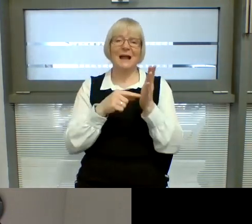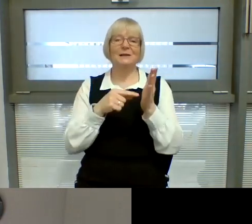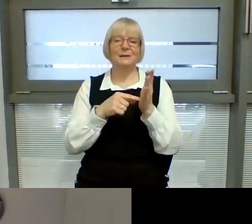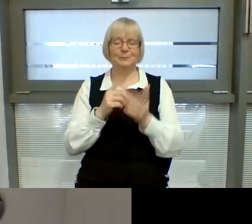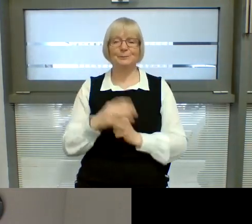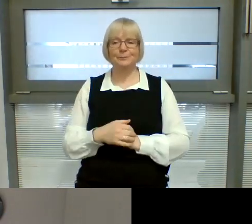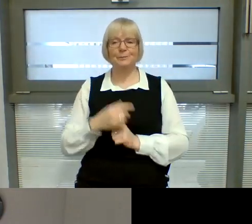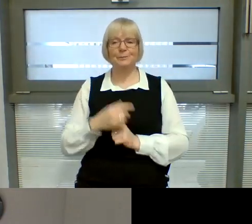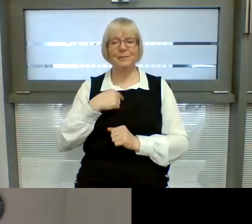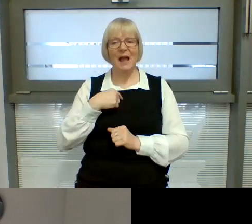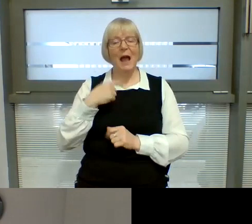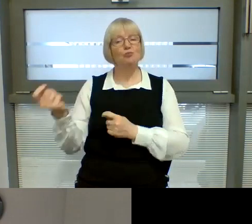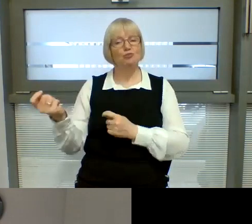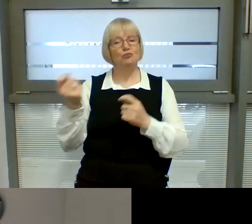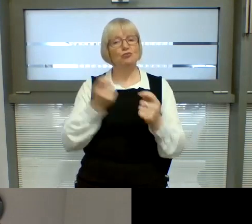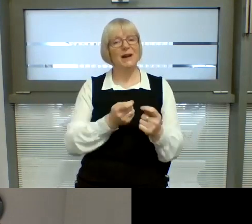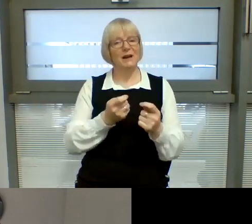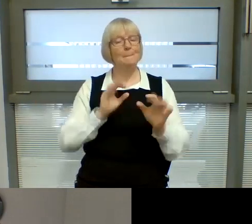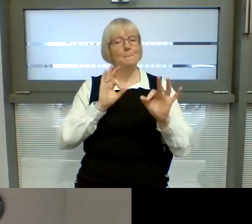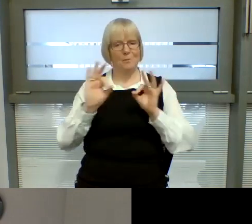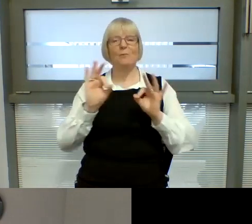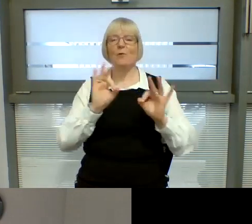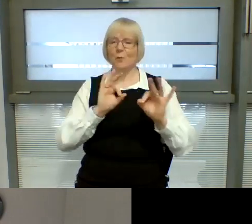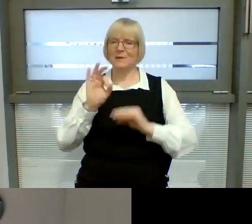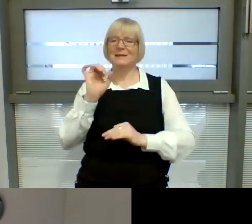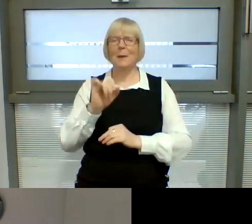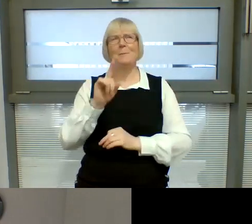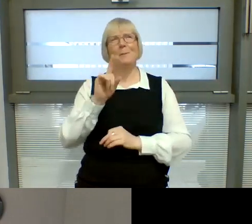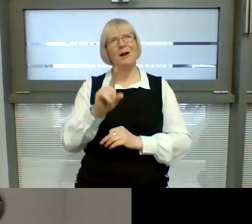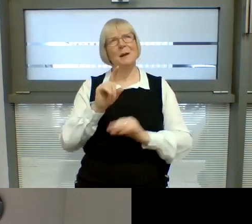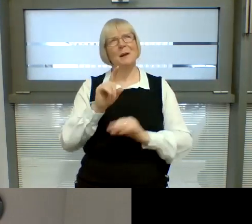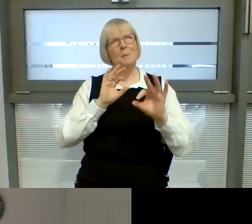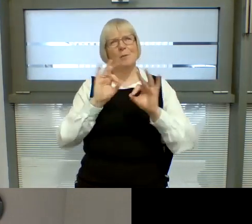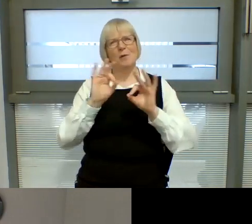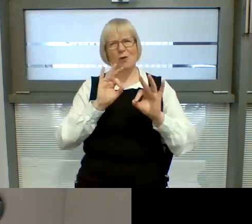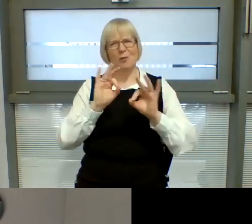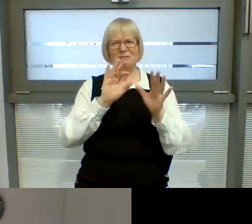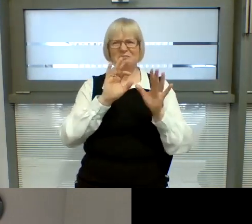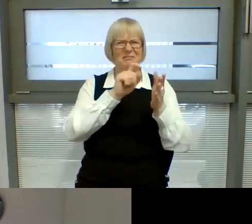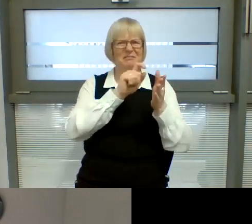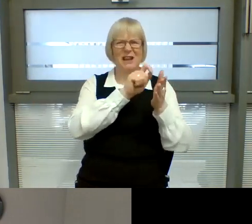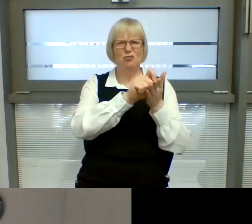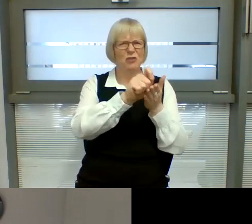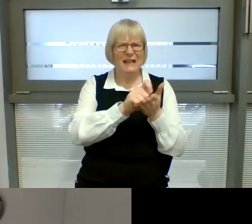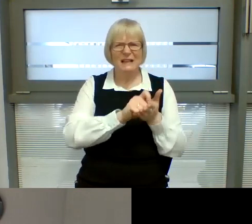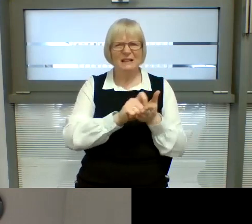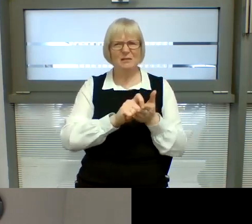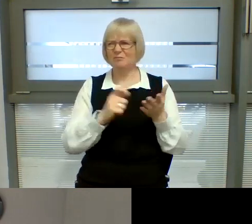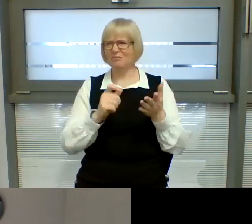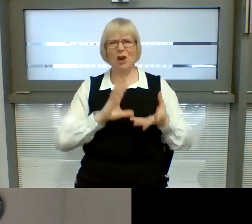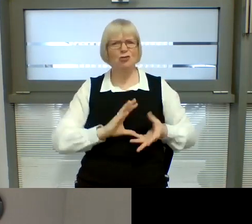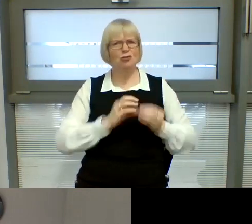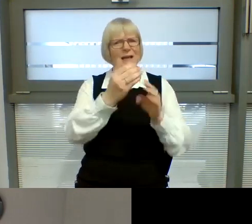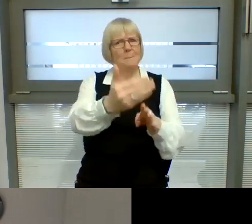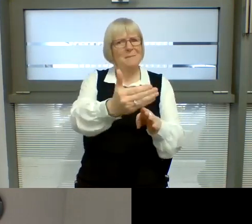a performance to that, but it's not a performance that's written or devised or anything like.